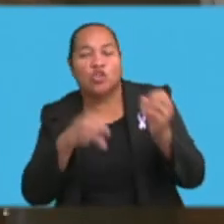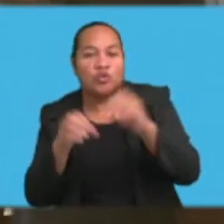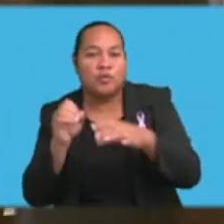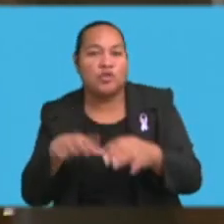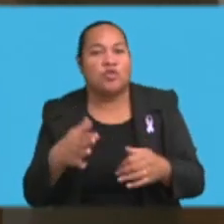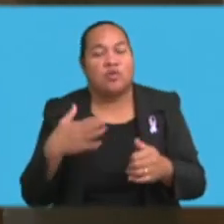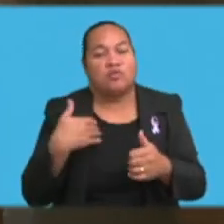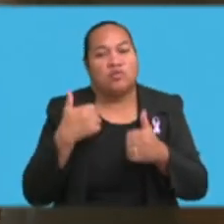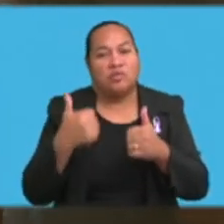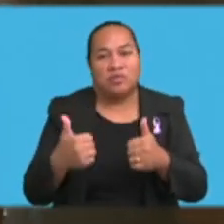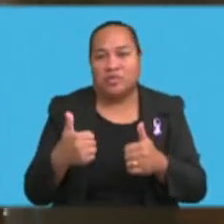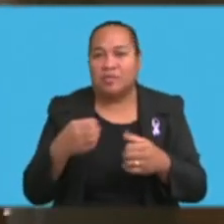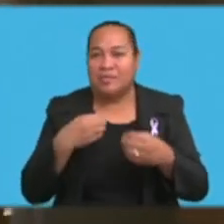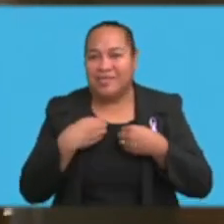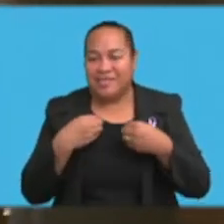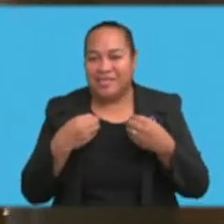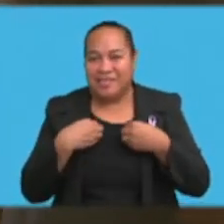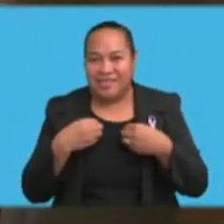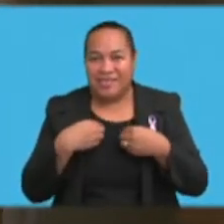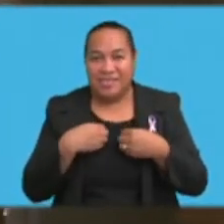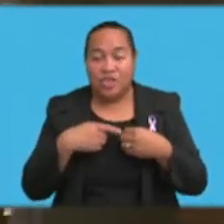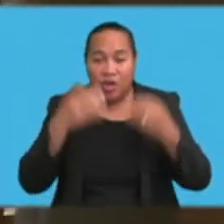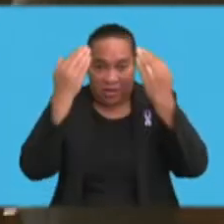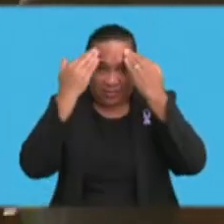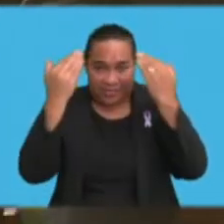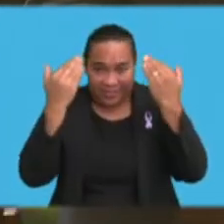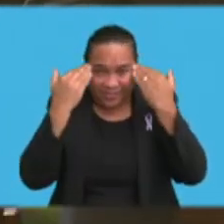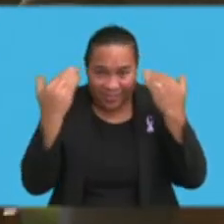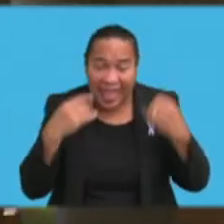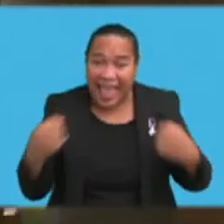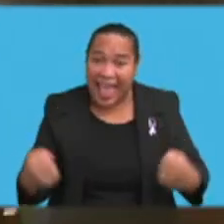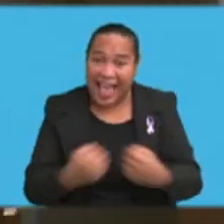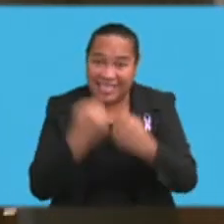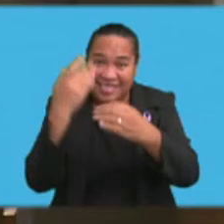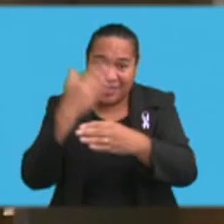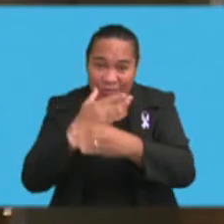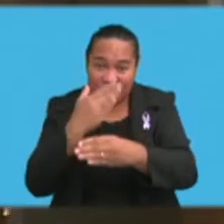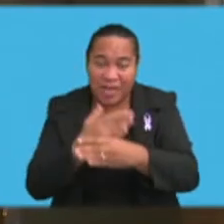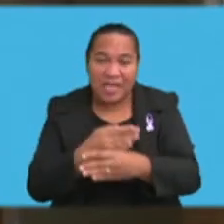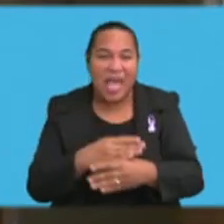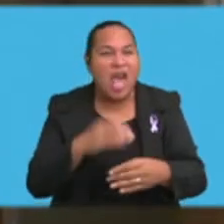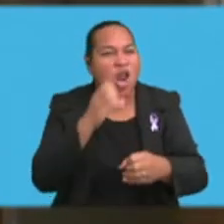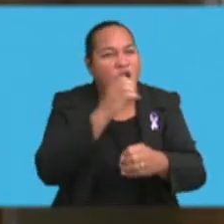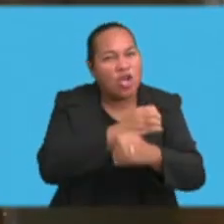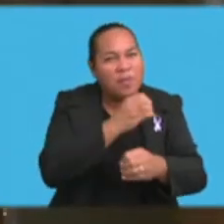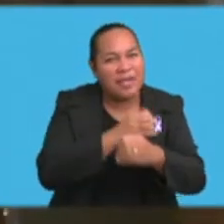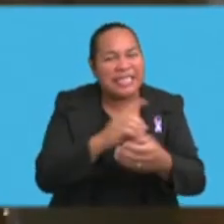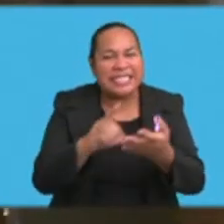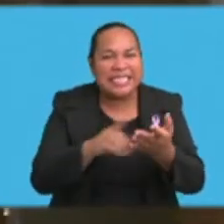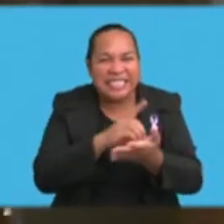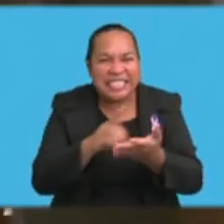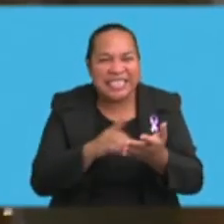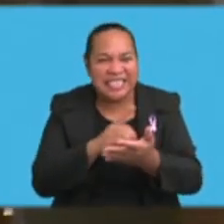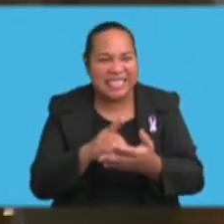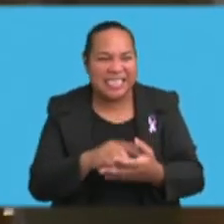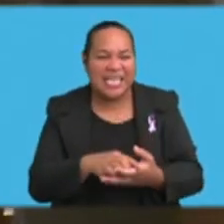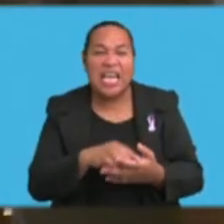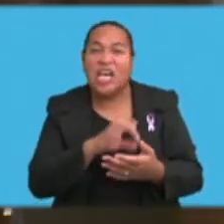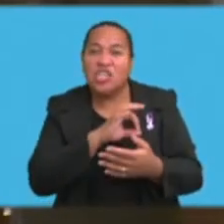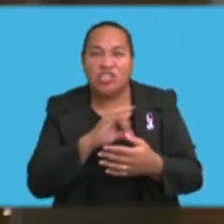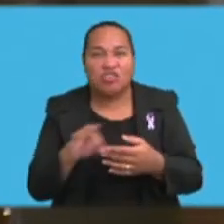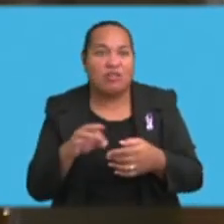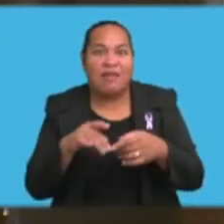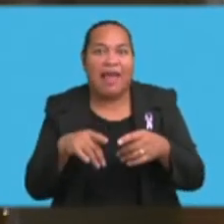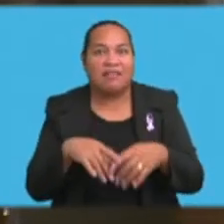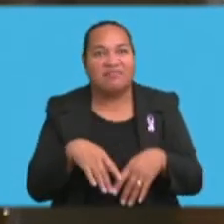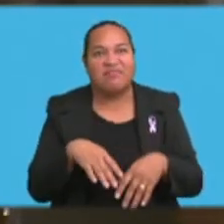environment. Madam Speaker, accidents at work and occupational disease, they are not determined by fate, nor are